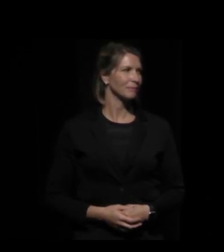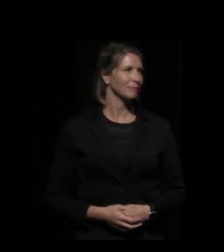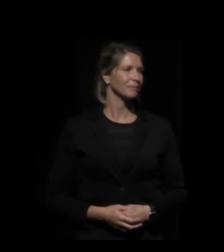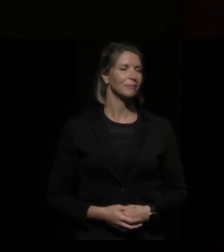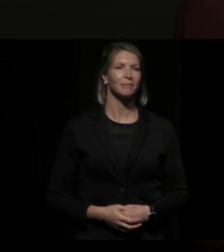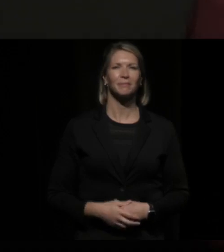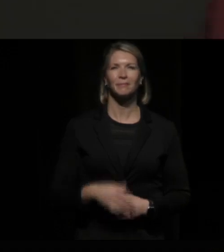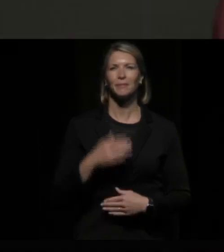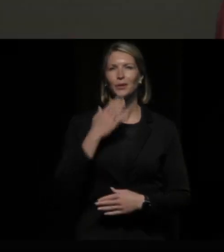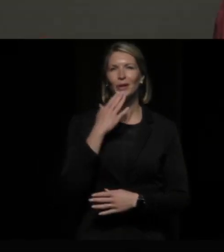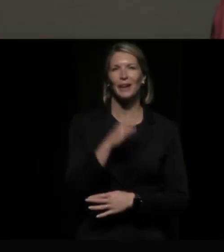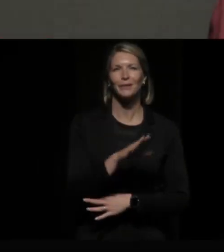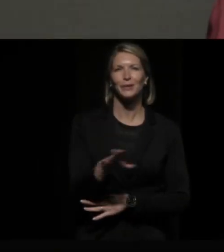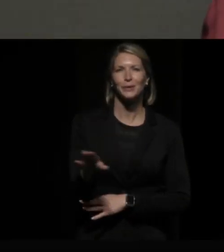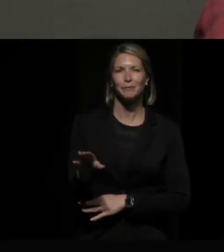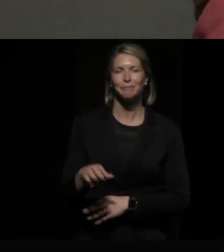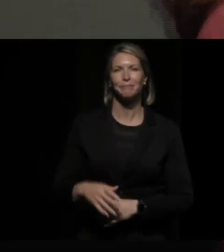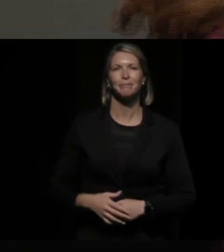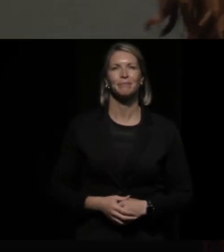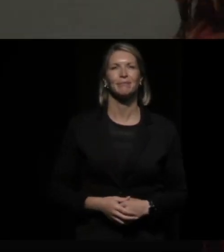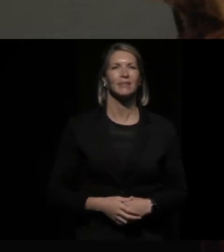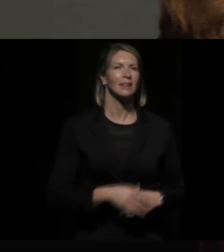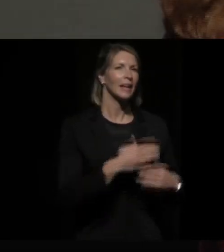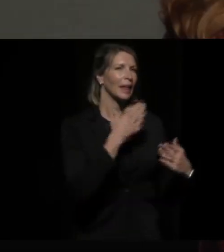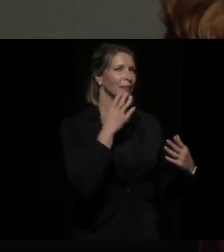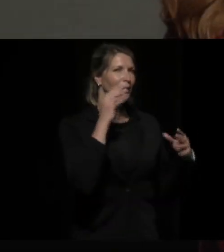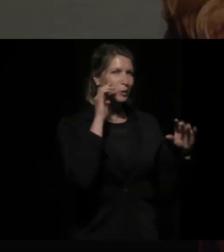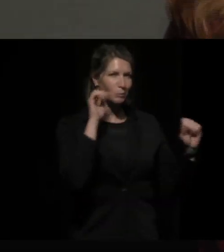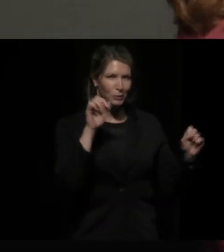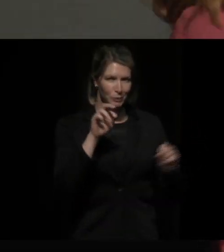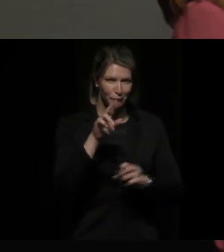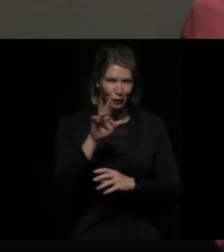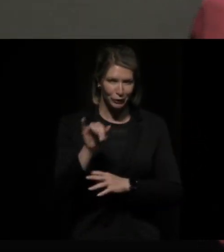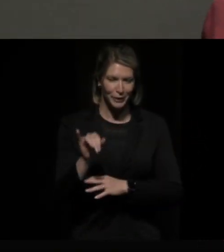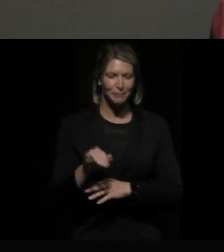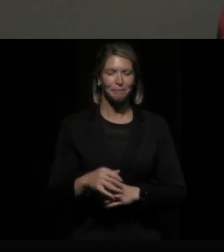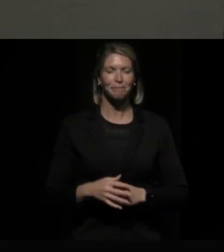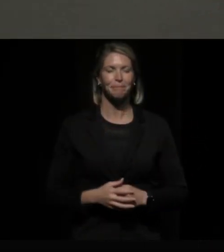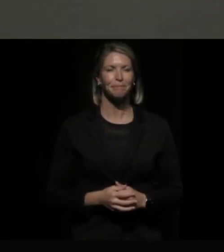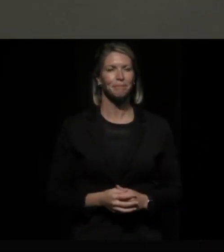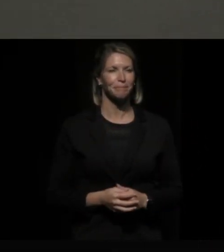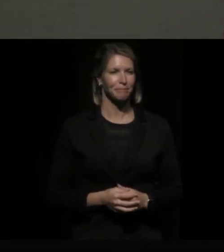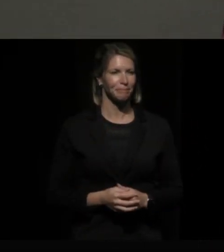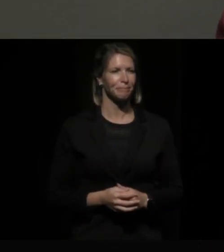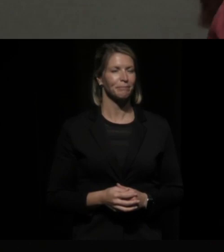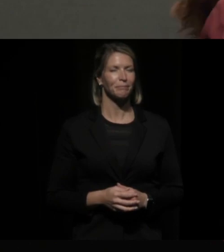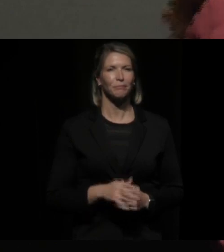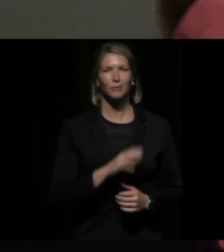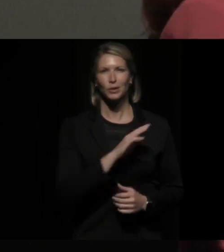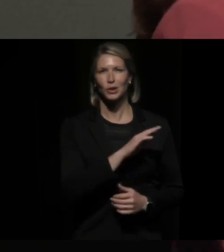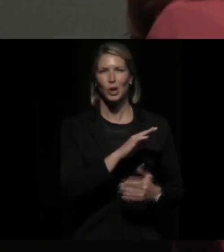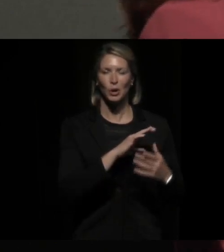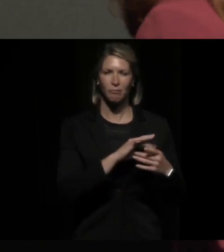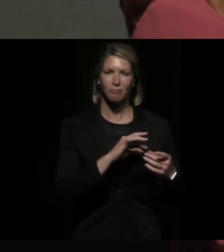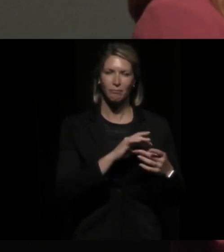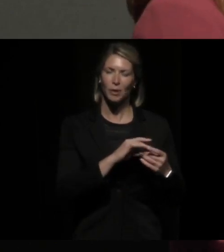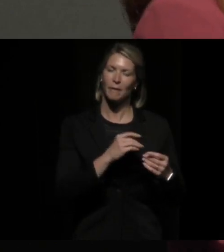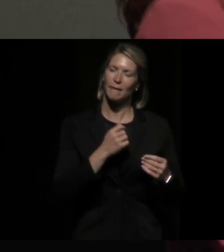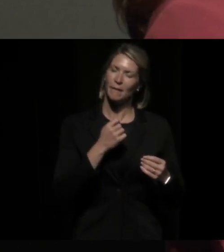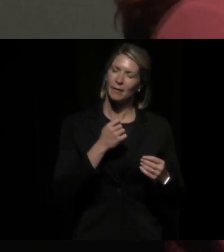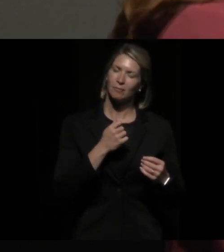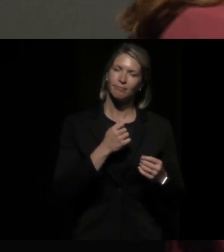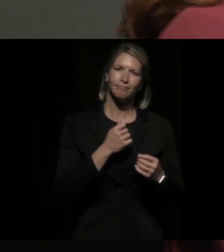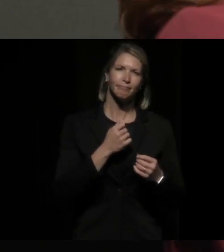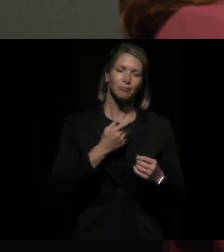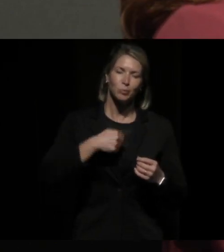Good afternoon. Thank you, Premier Furey, for your remarks earlier. We truly appreciate your support and